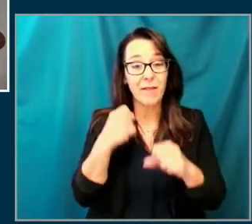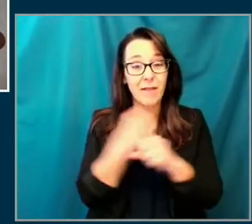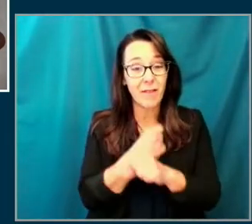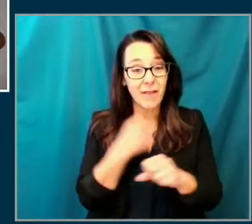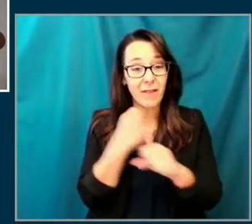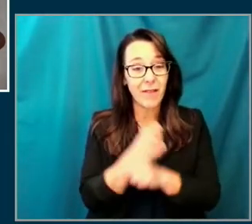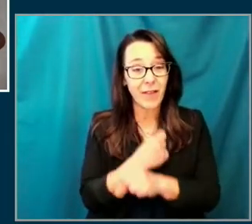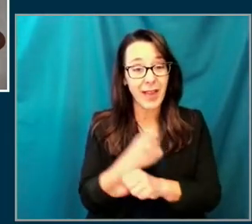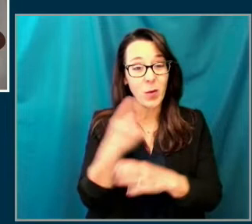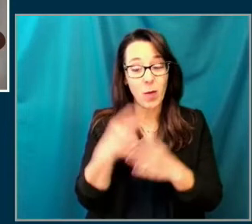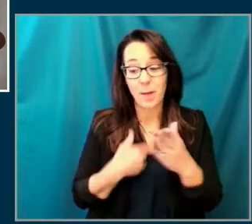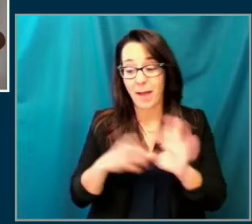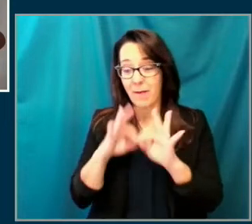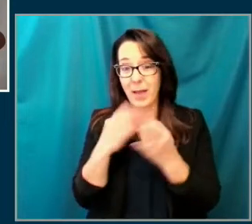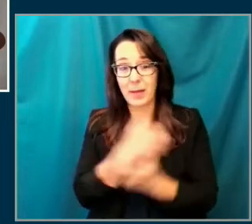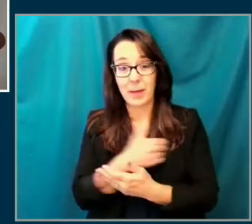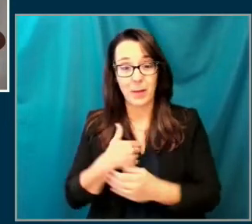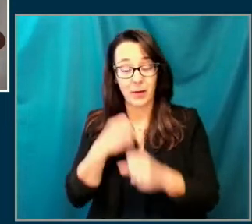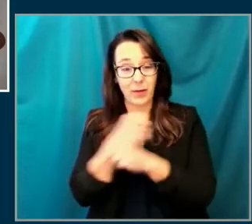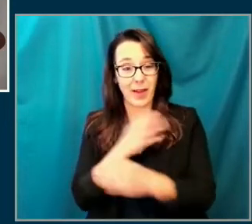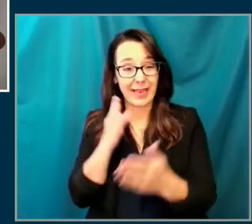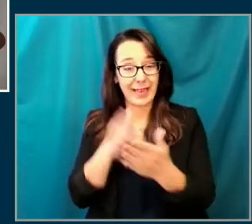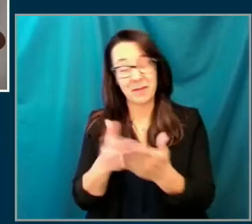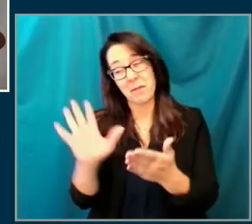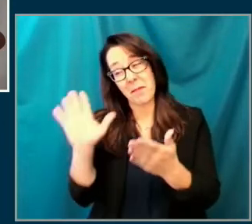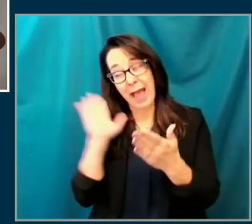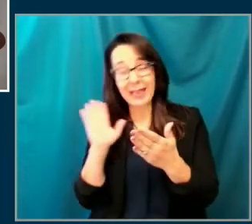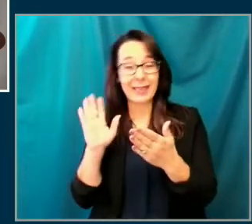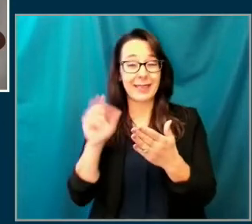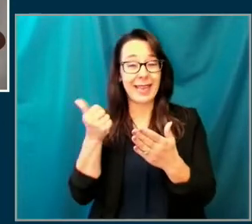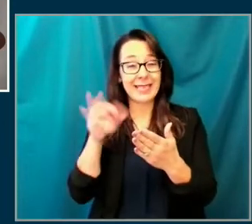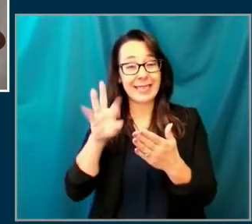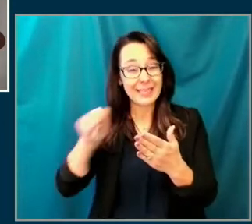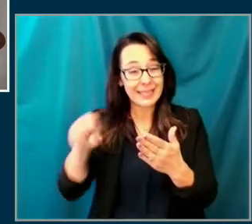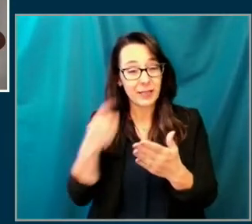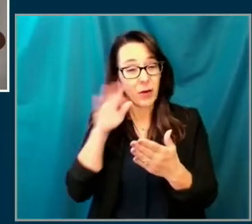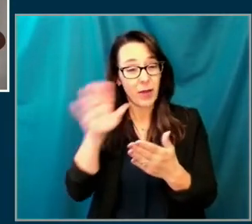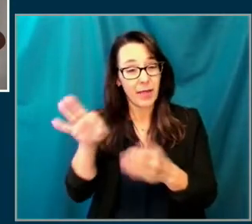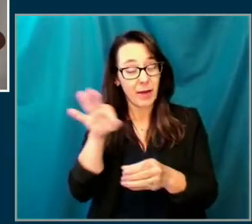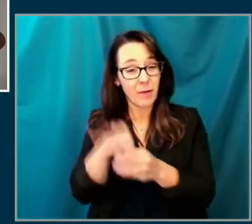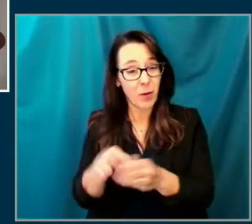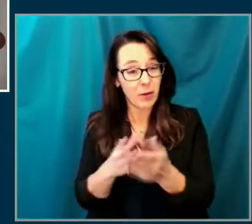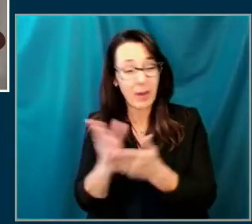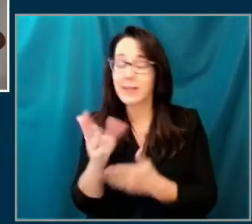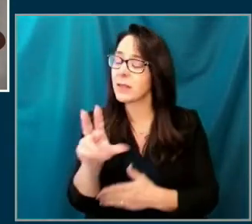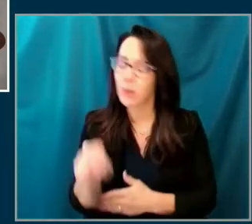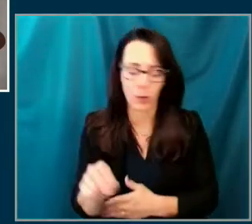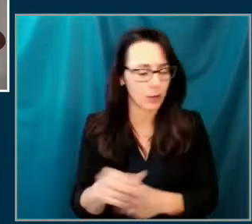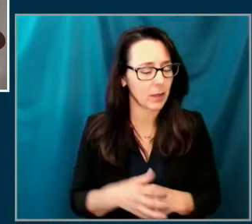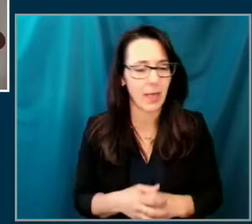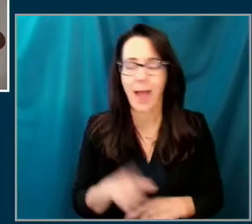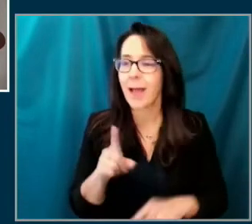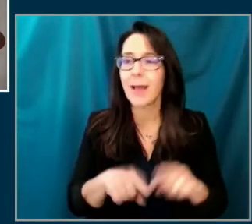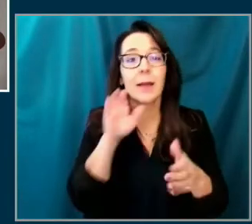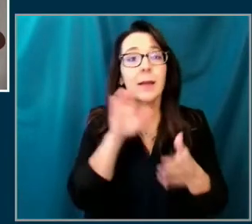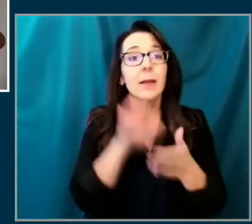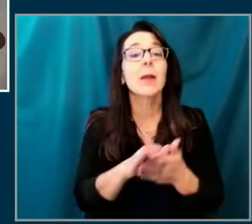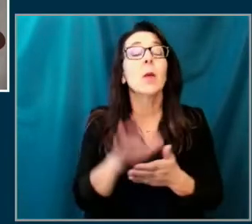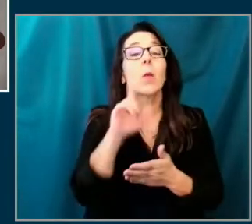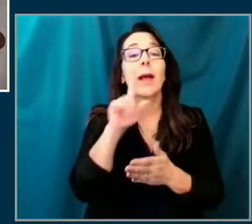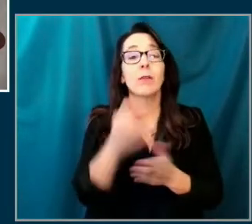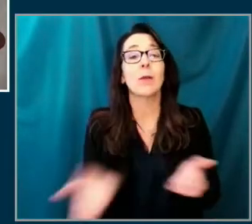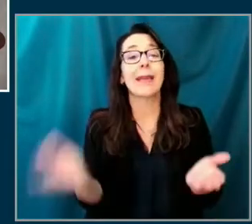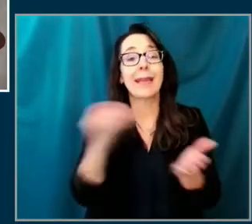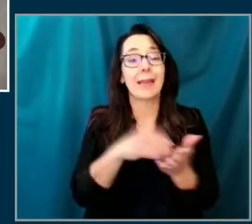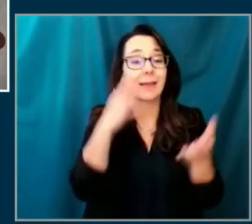the 60s for voting rights. That we do not need to be, once again, trying to determine whether or not every person has a